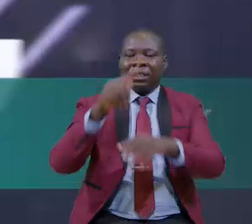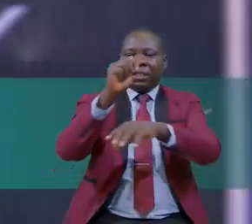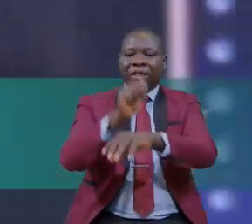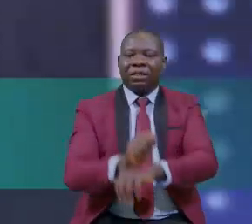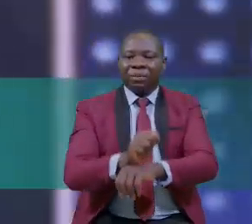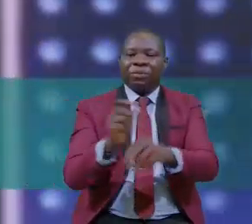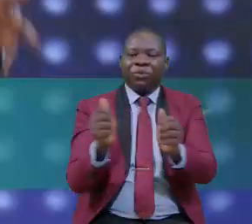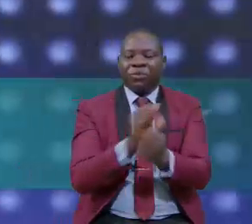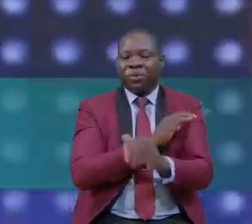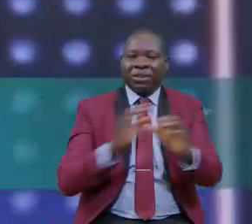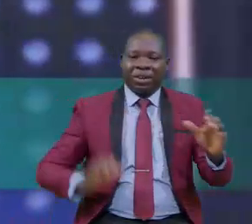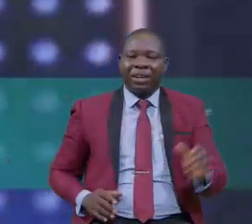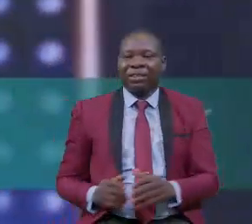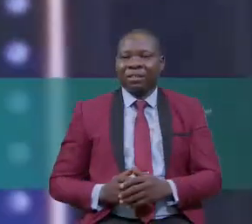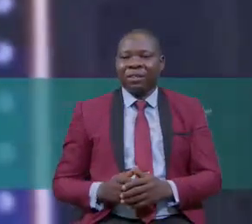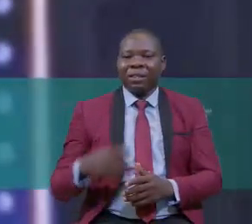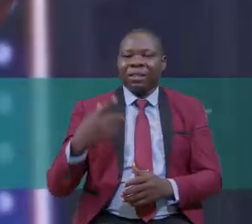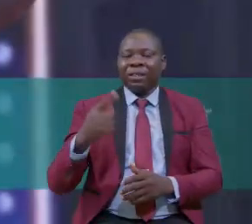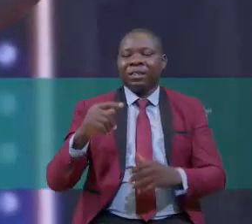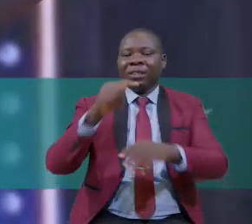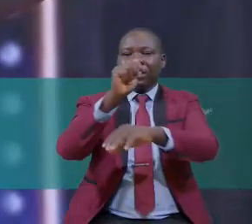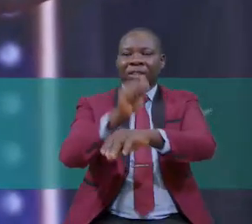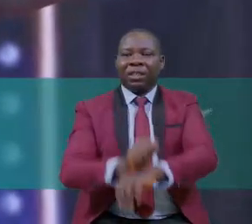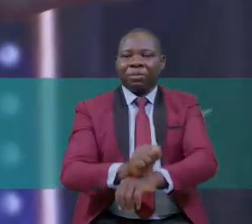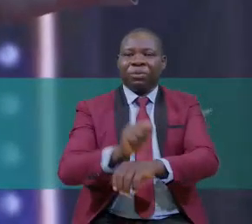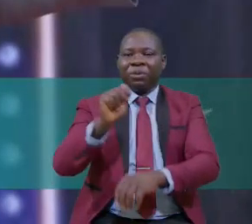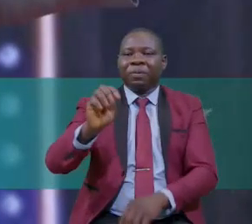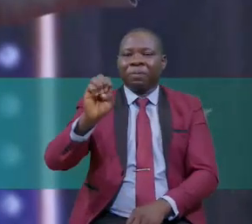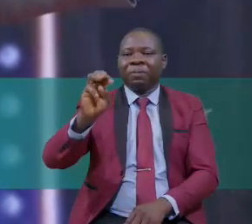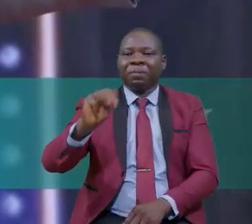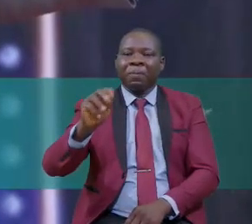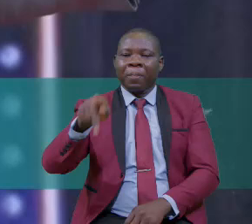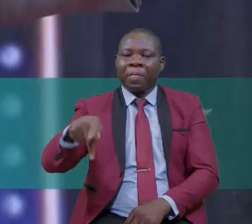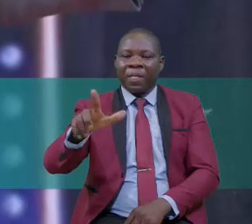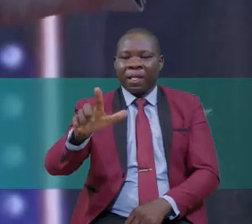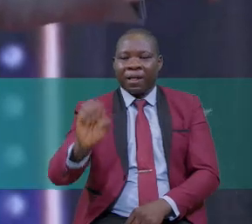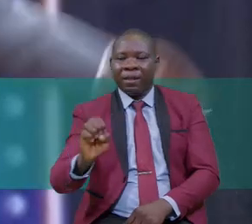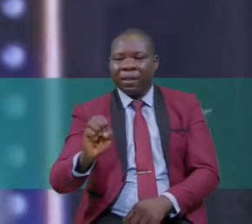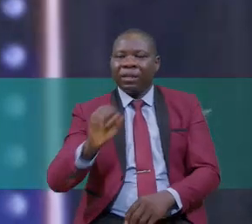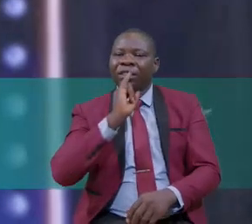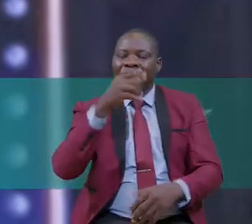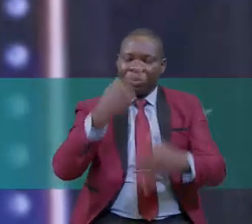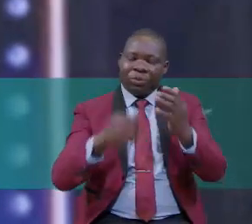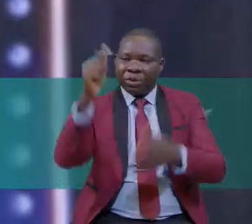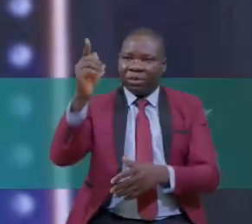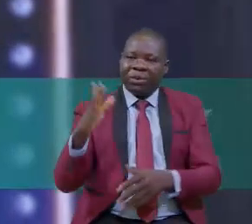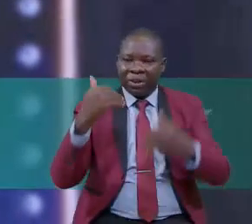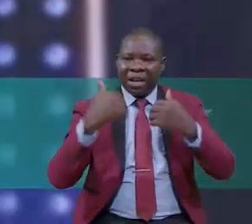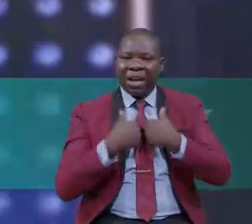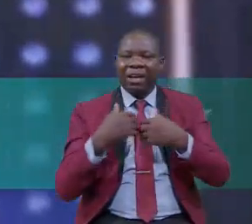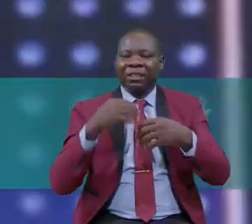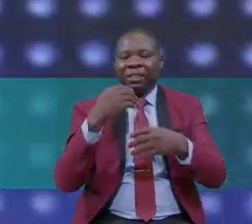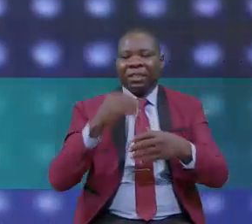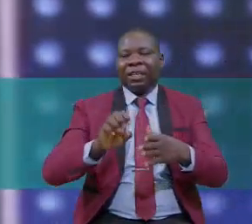with Christ. The temple is what God has established, what God has